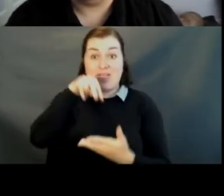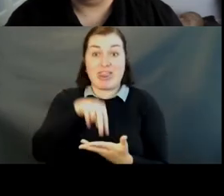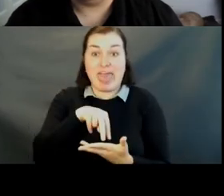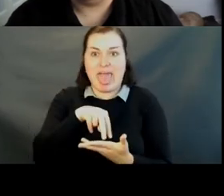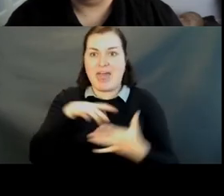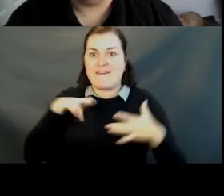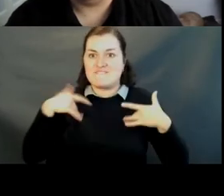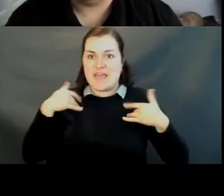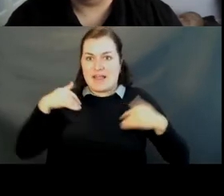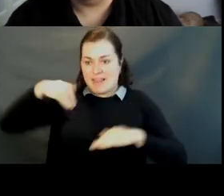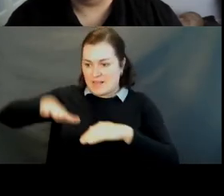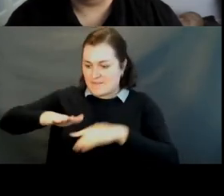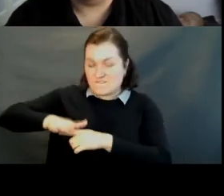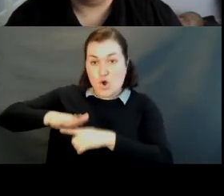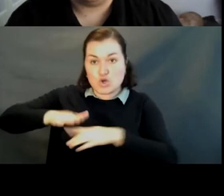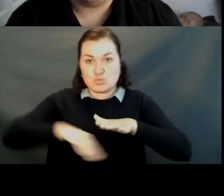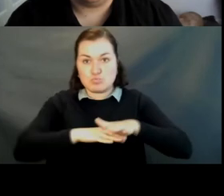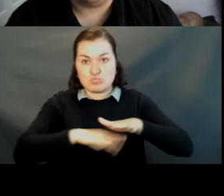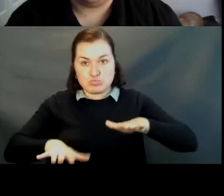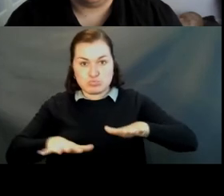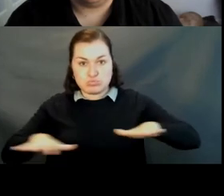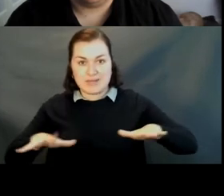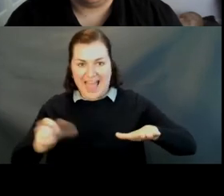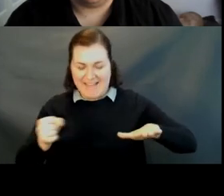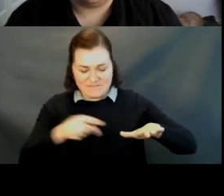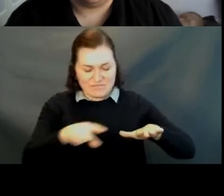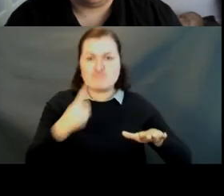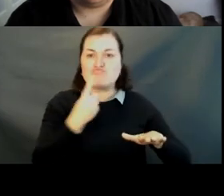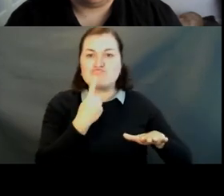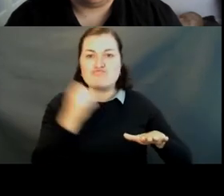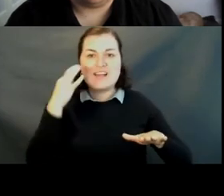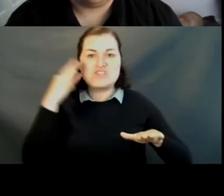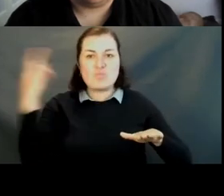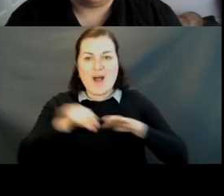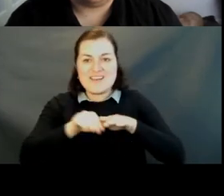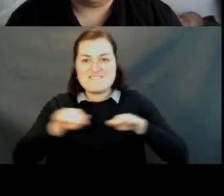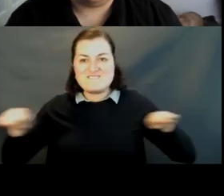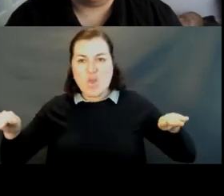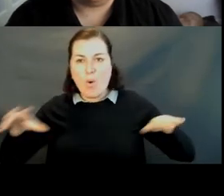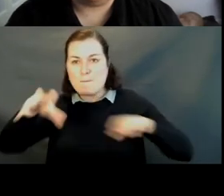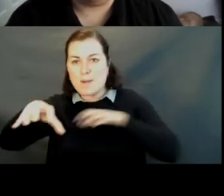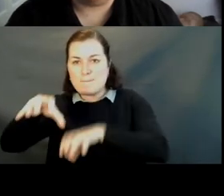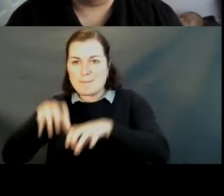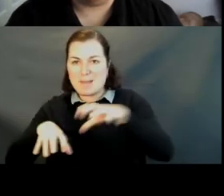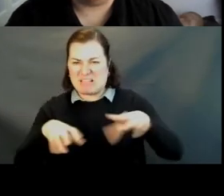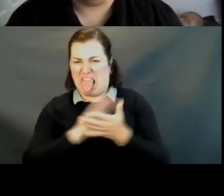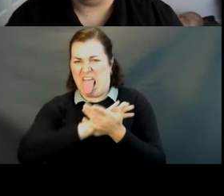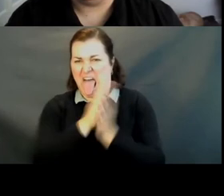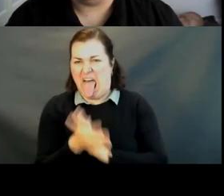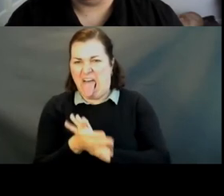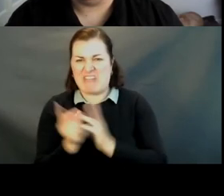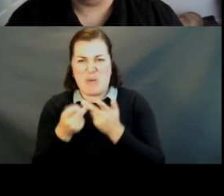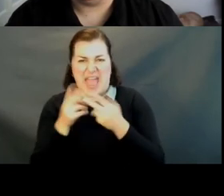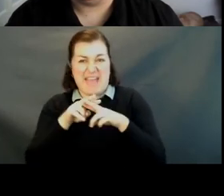underfoot? And underfoot you have a checkered red and white floor, and it's very grubby. So I get the feeling that if I walked on it, it would be